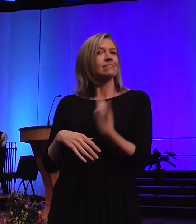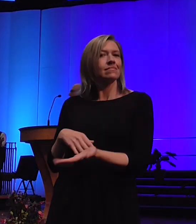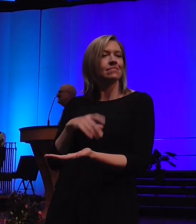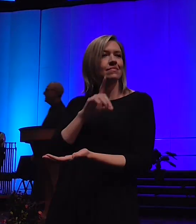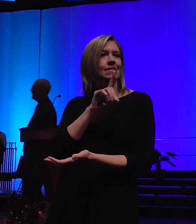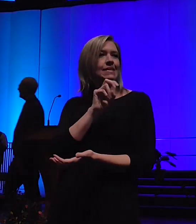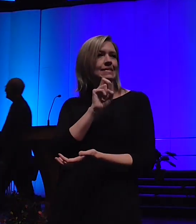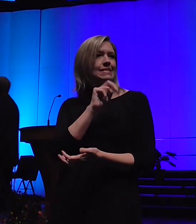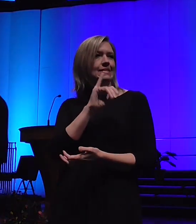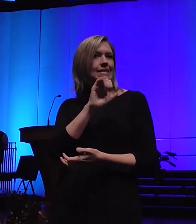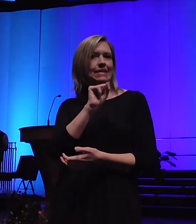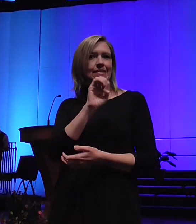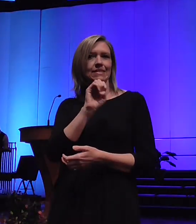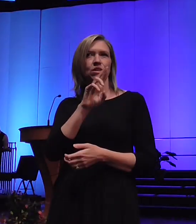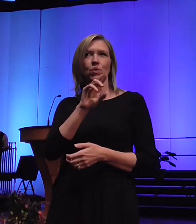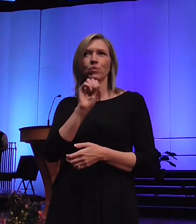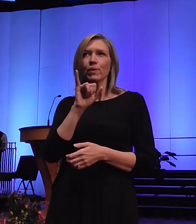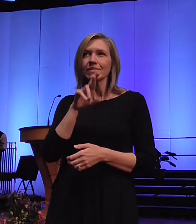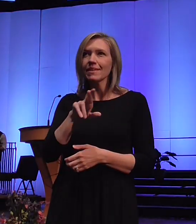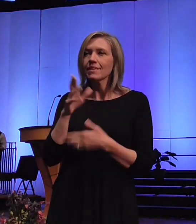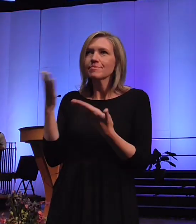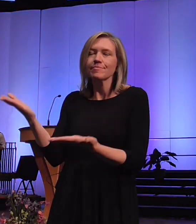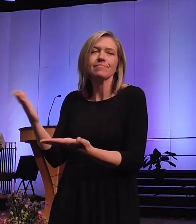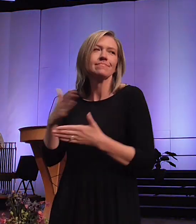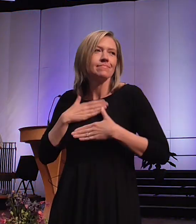Denise Rossier right there. So glad you're with